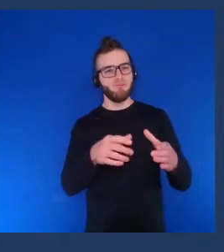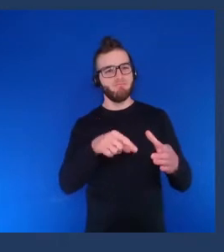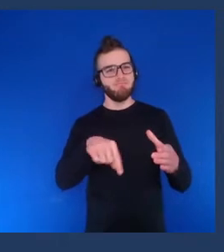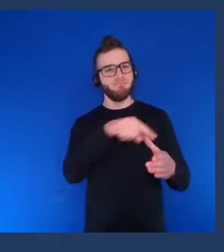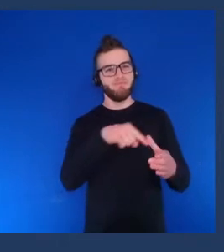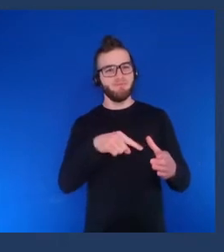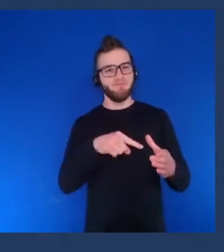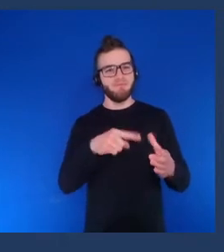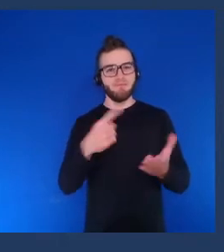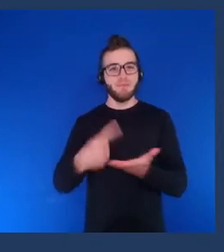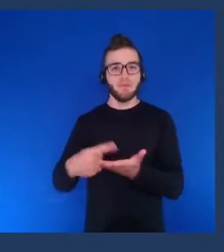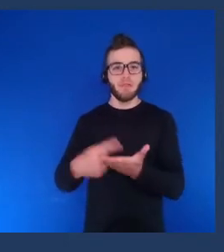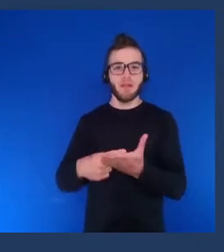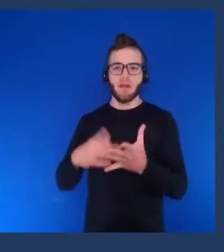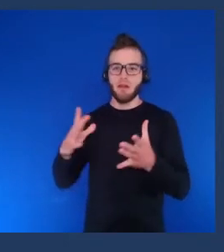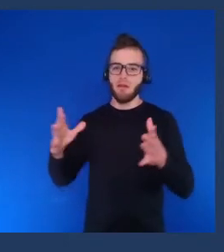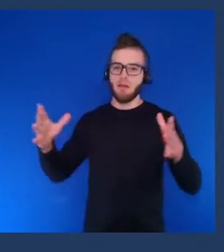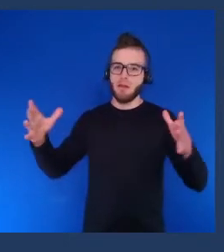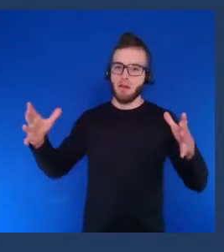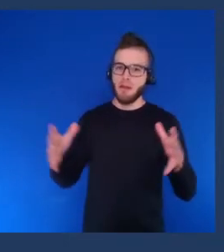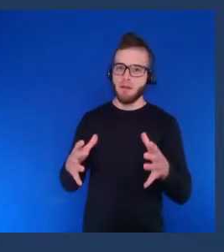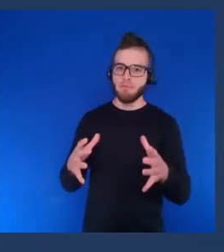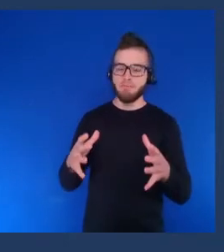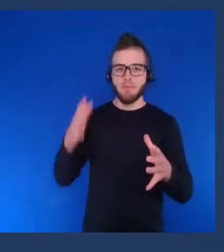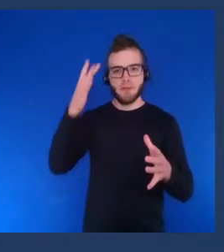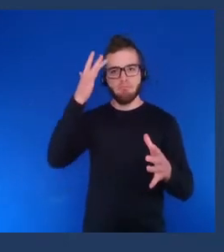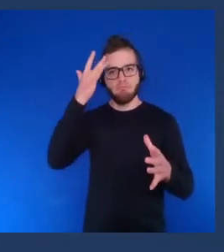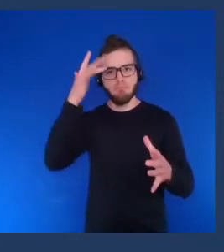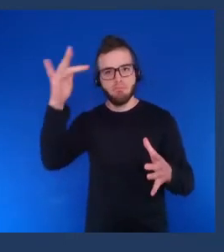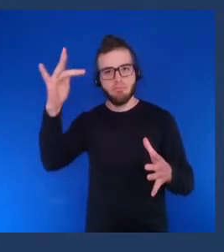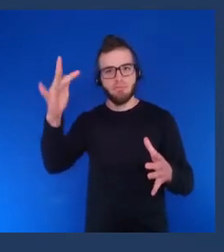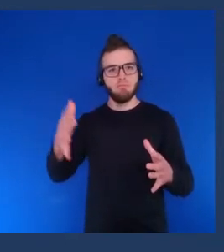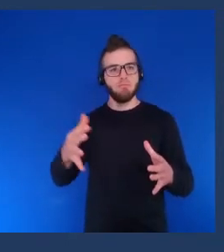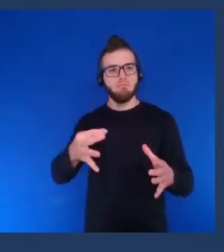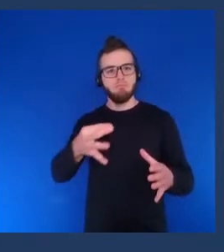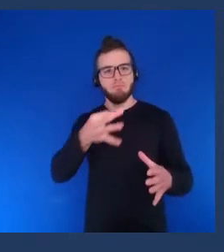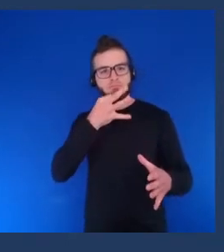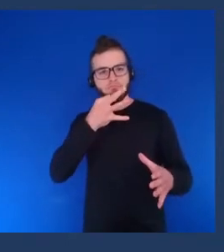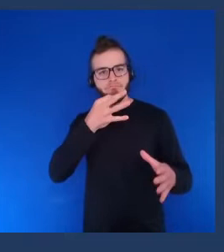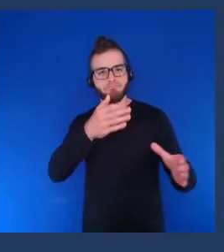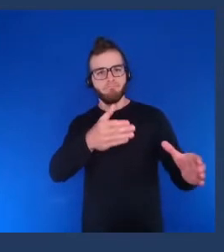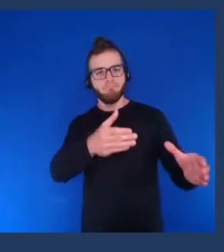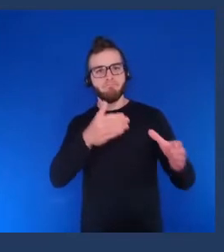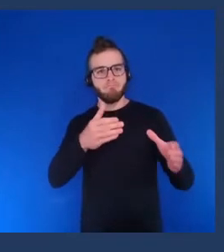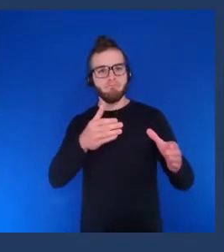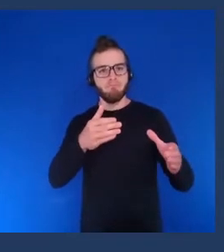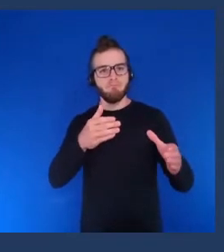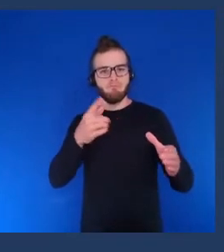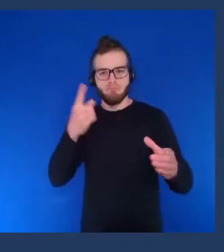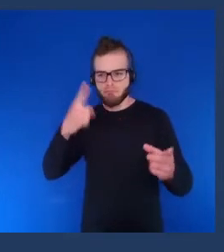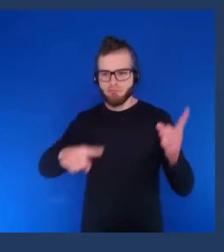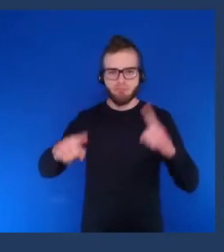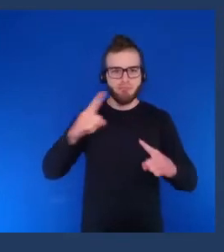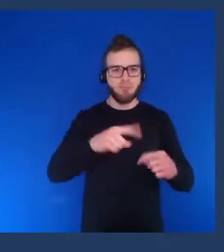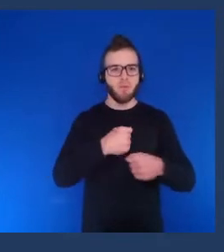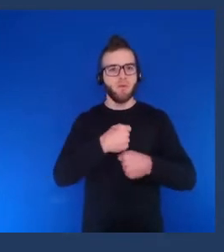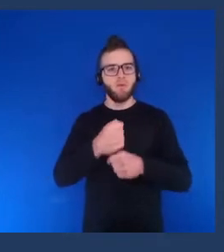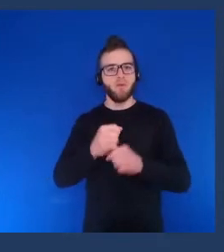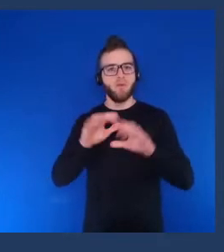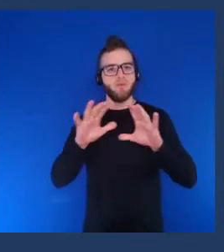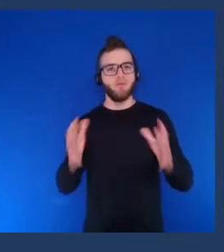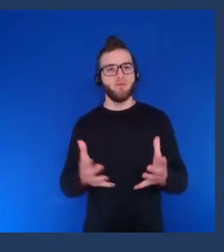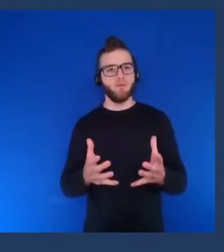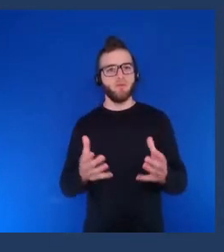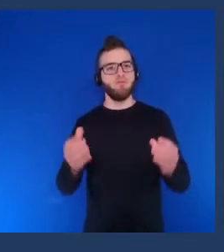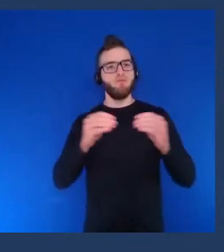bringing together the experts to really create something that can make the world more accessible for everyone, because that's really what we're here to